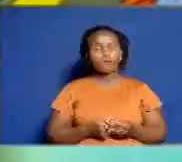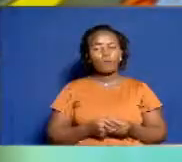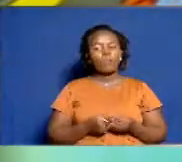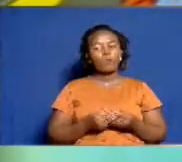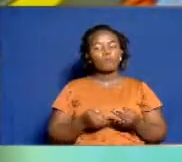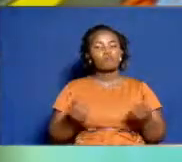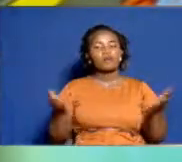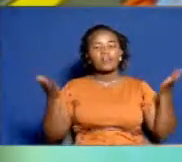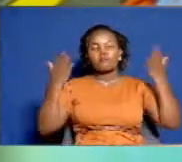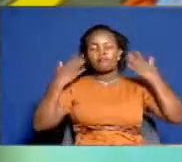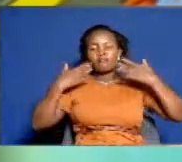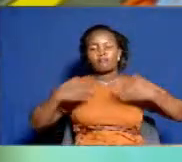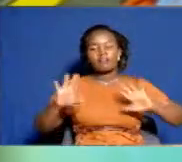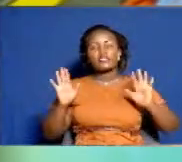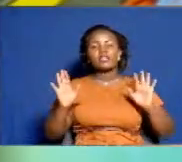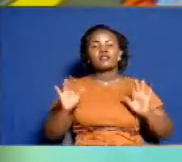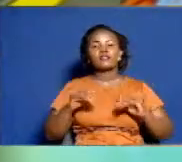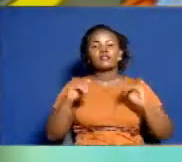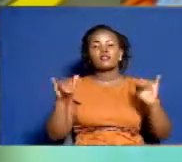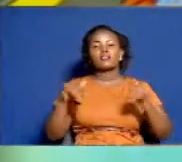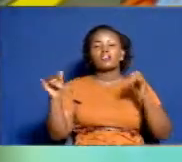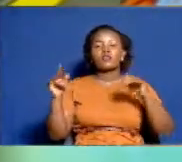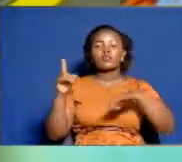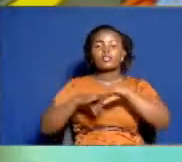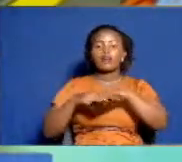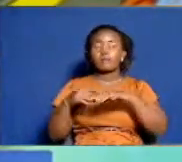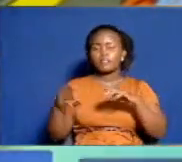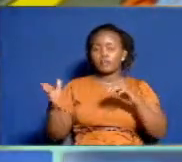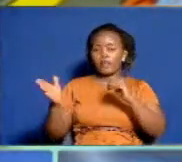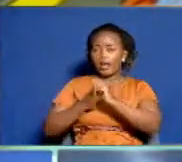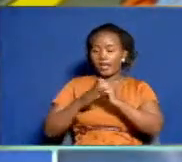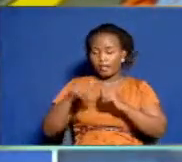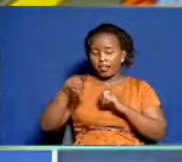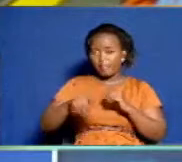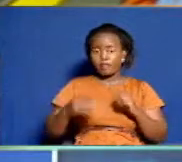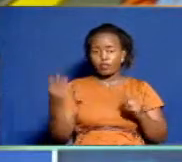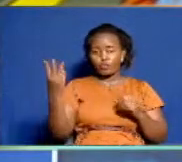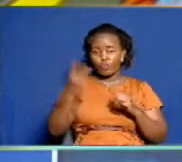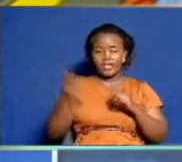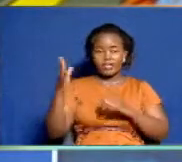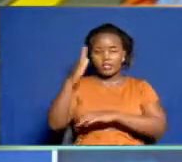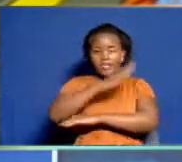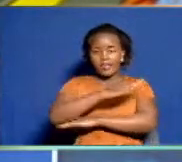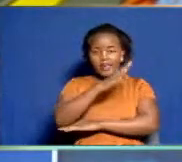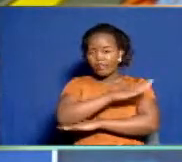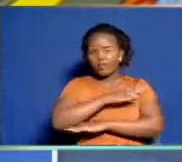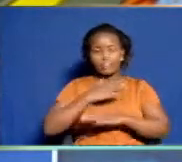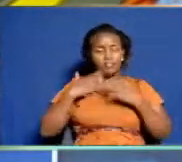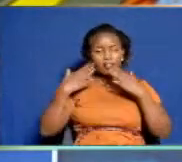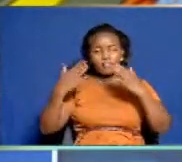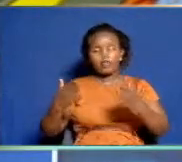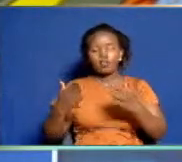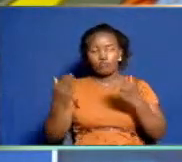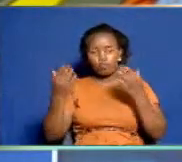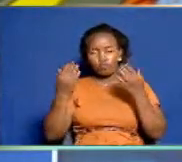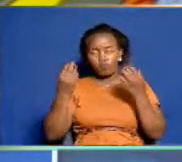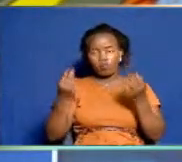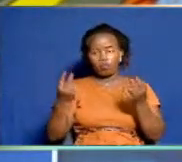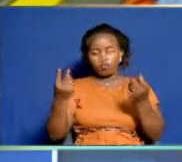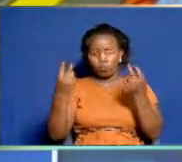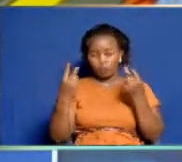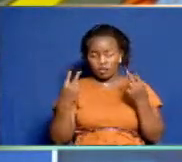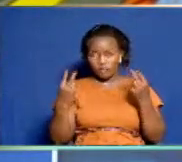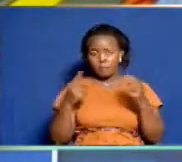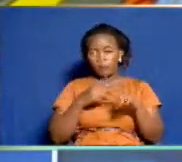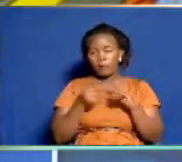We have come to the end of Channel One News Hour this Wednesday evening. Thank you so much for watching. But before I leave, let me